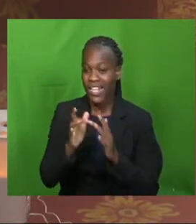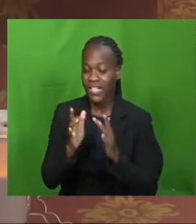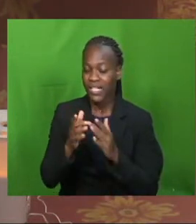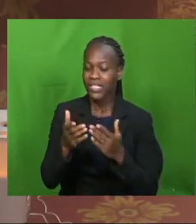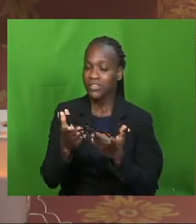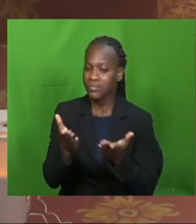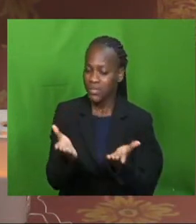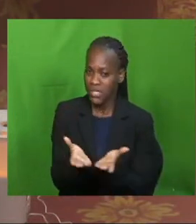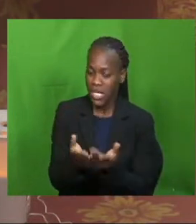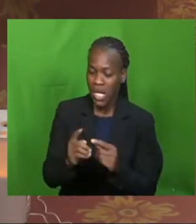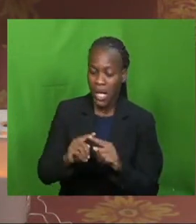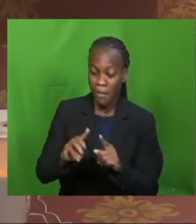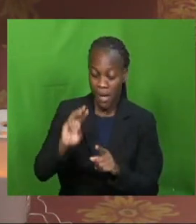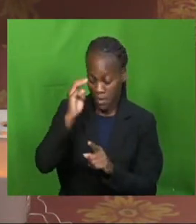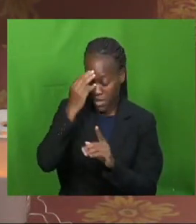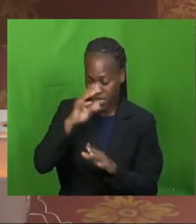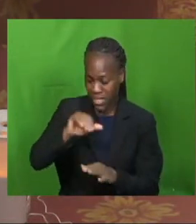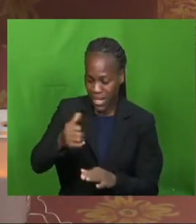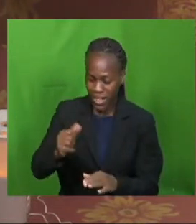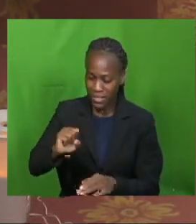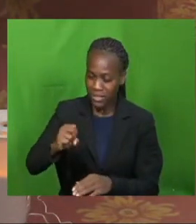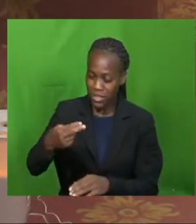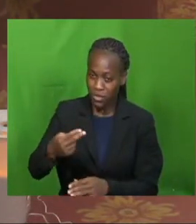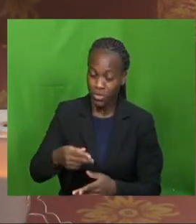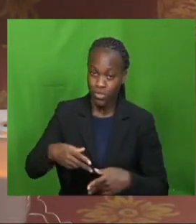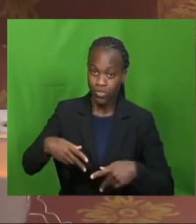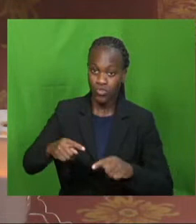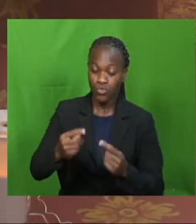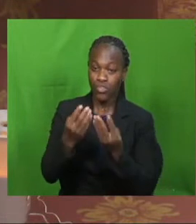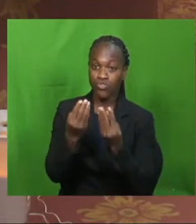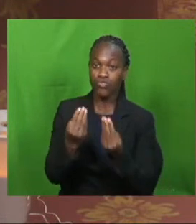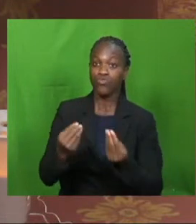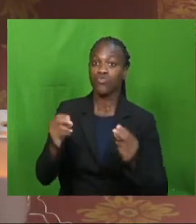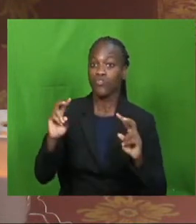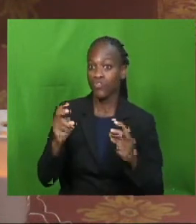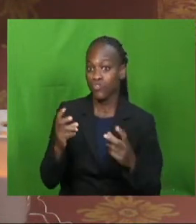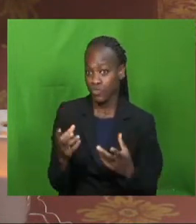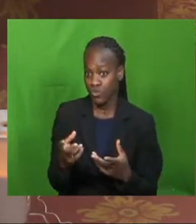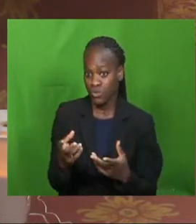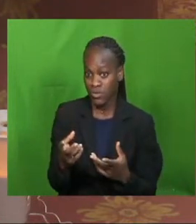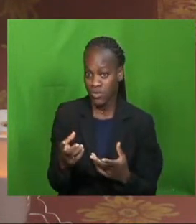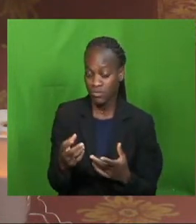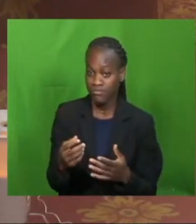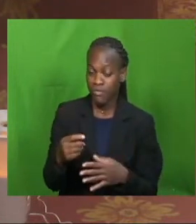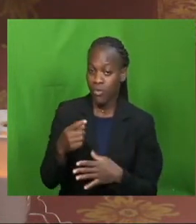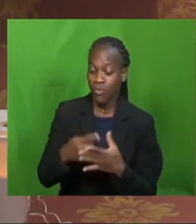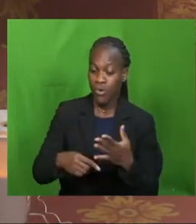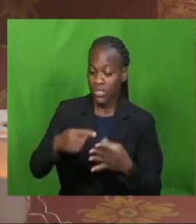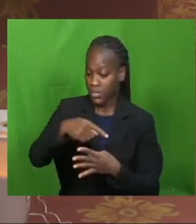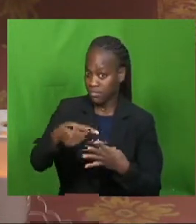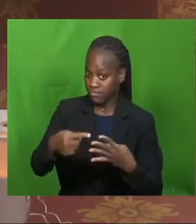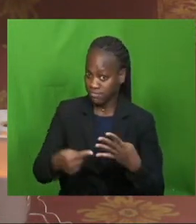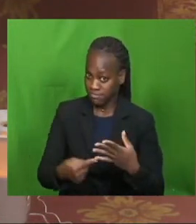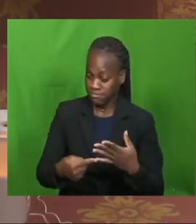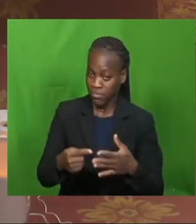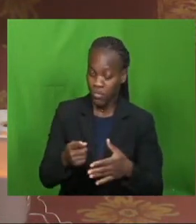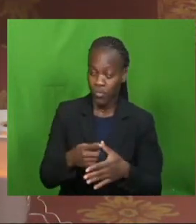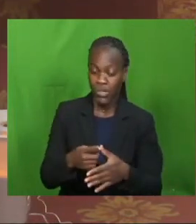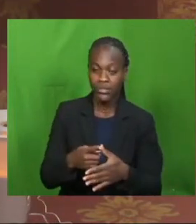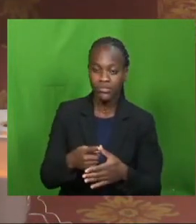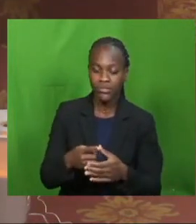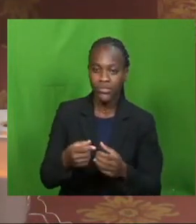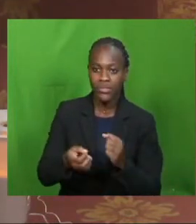number of interventions aimed at addressing this challenge as well. And the interventions are as follows. First, we have the Media